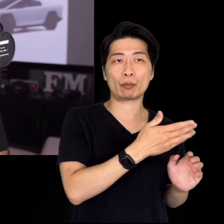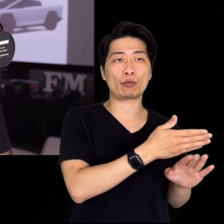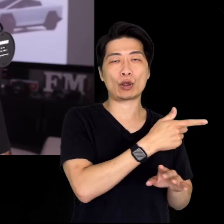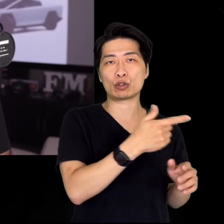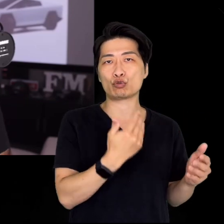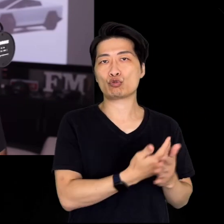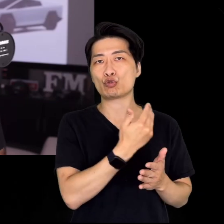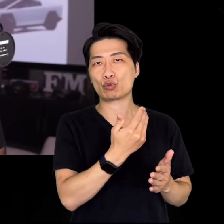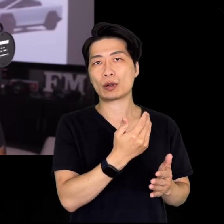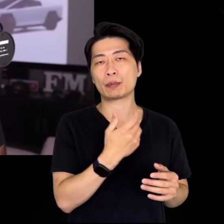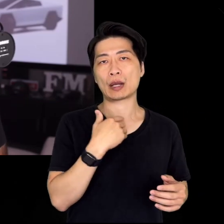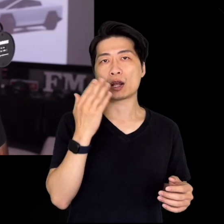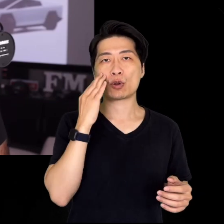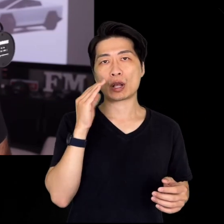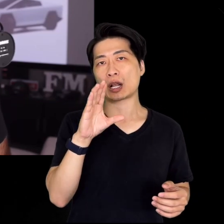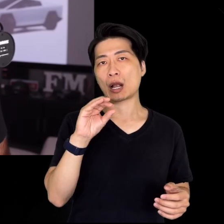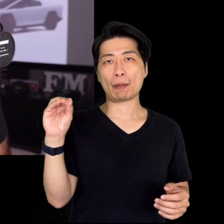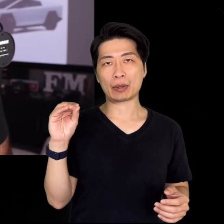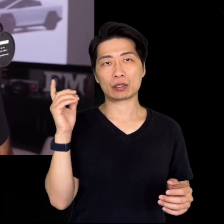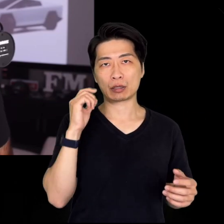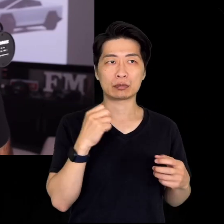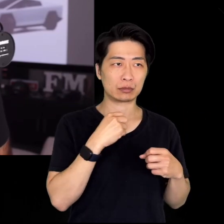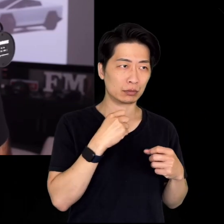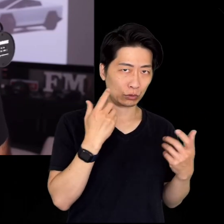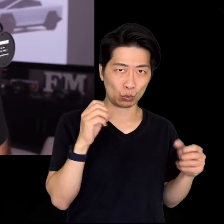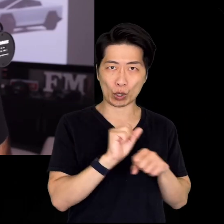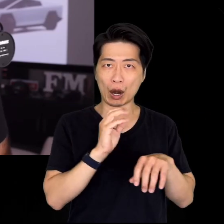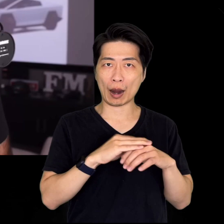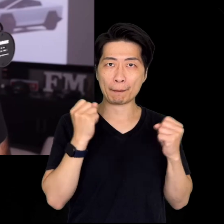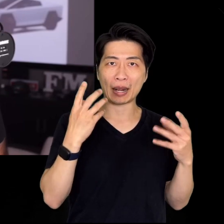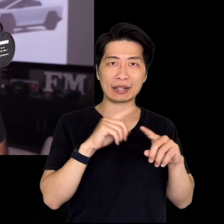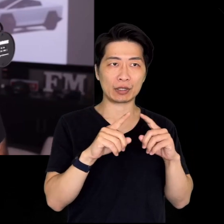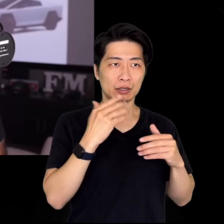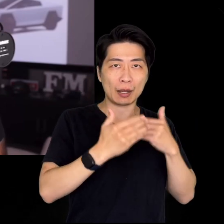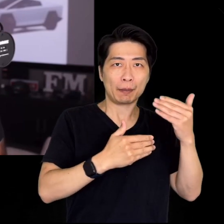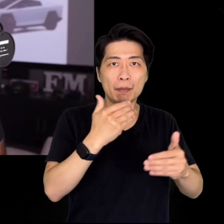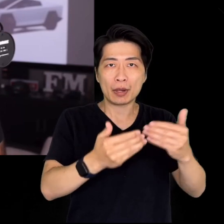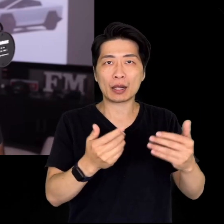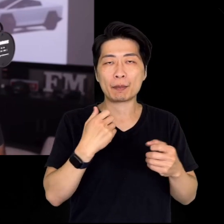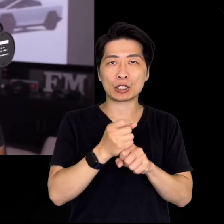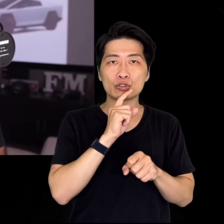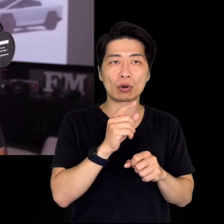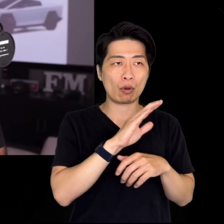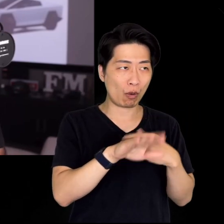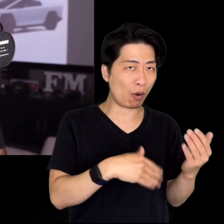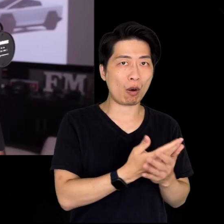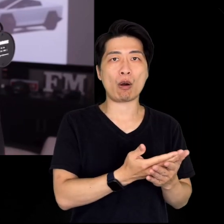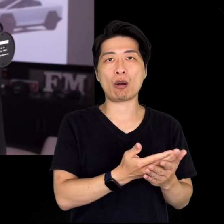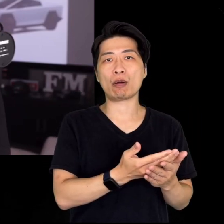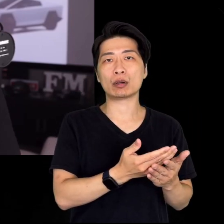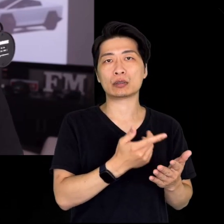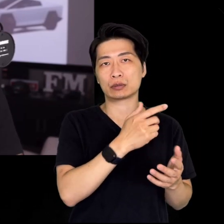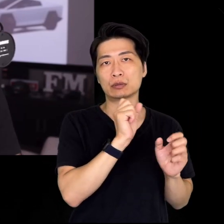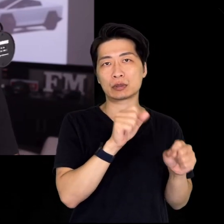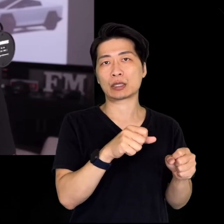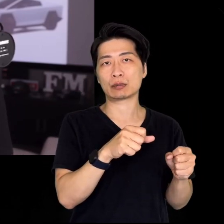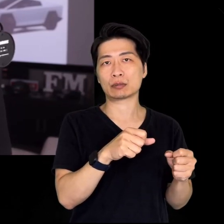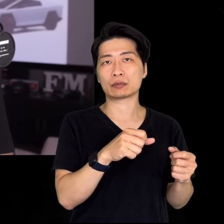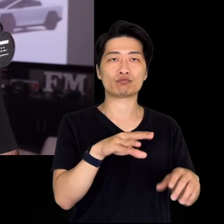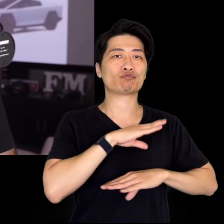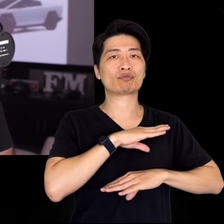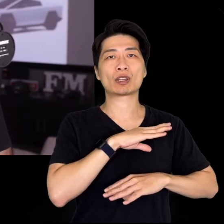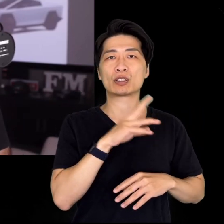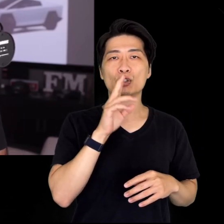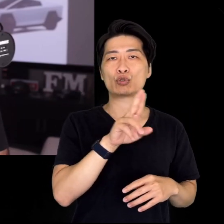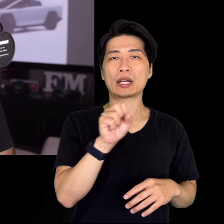3 before they came out with the refresh. But I know that the company is working on a lot of different steps to ensure that they can bring everything